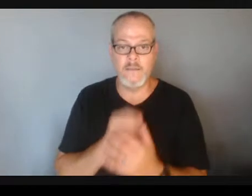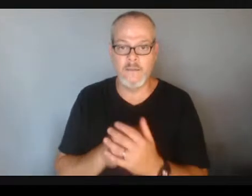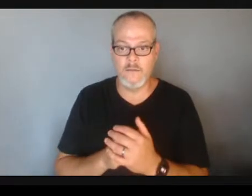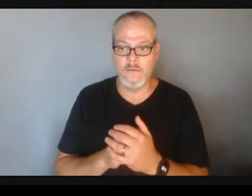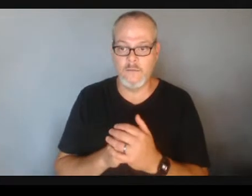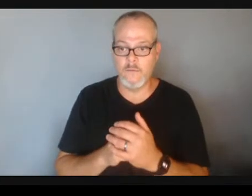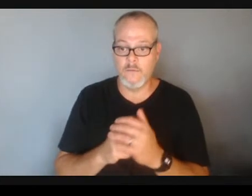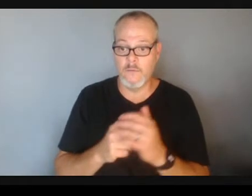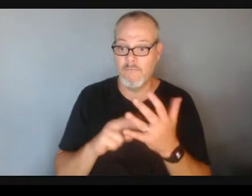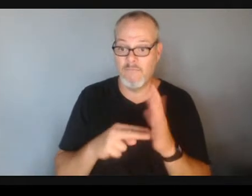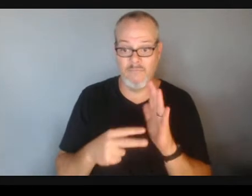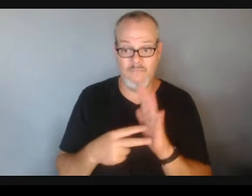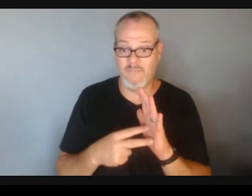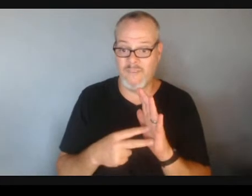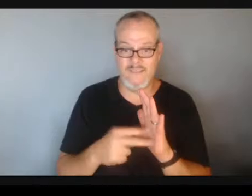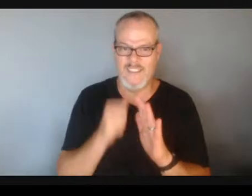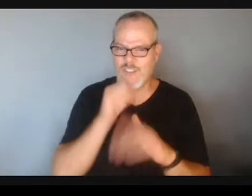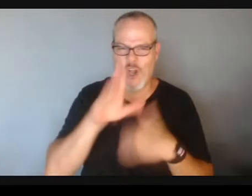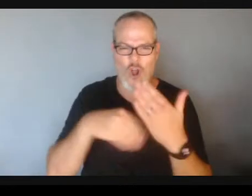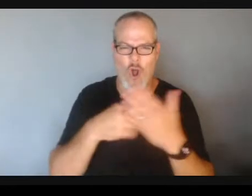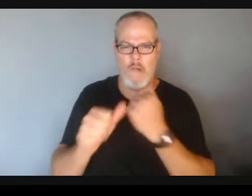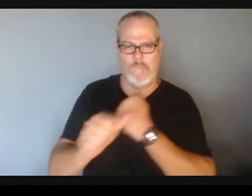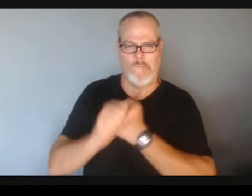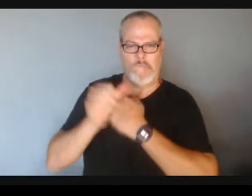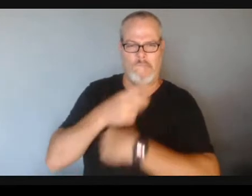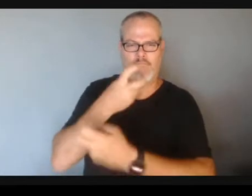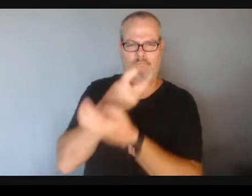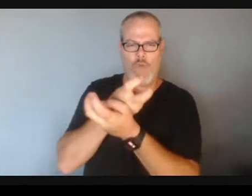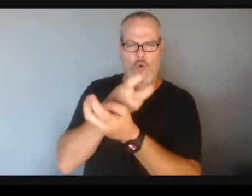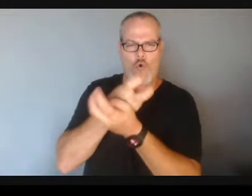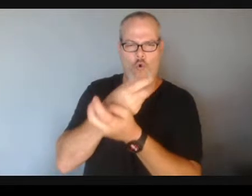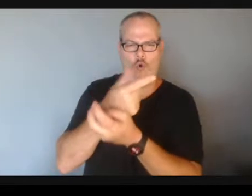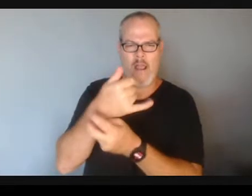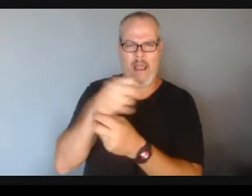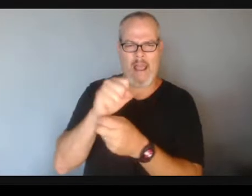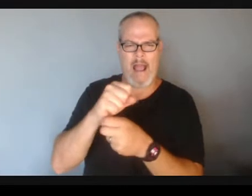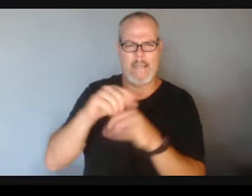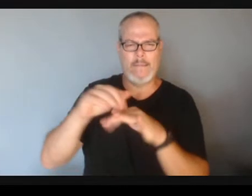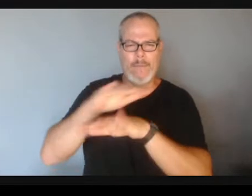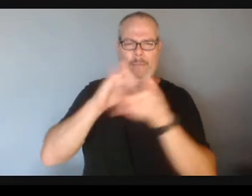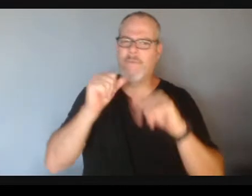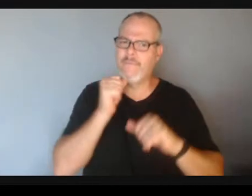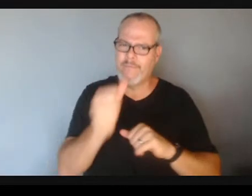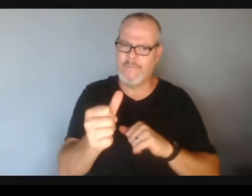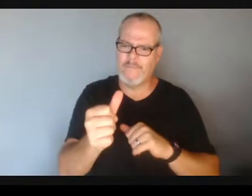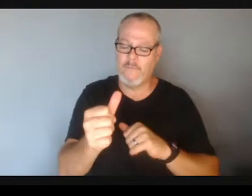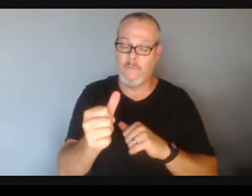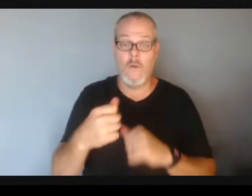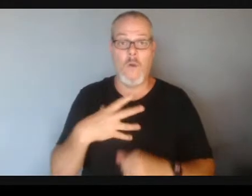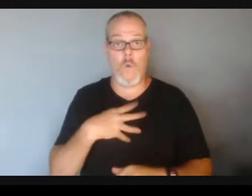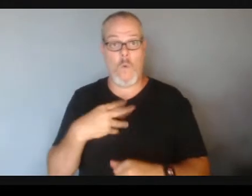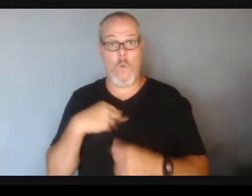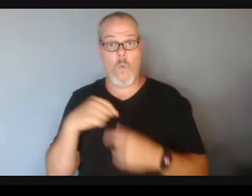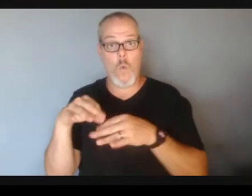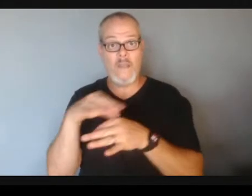So it's not, all poisonous gas. The white smoke, I remember